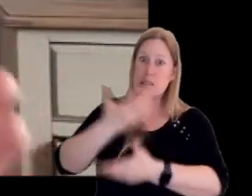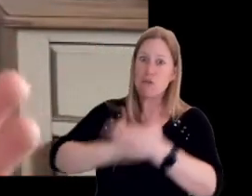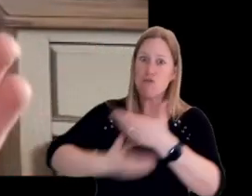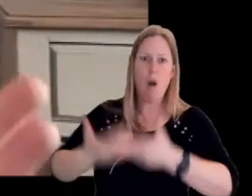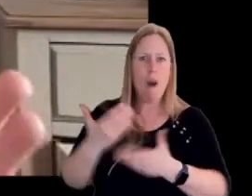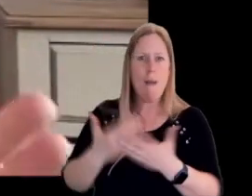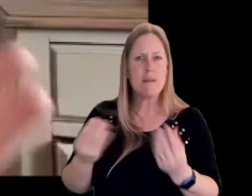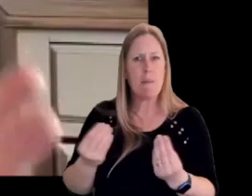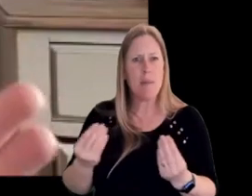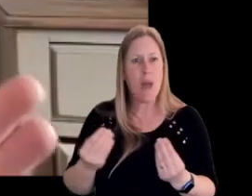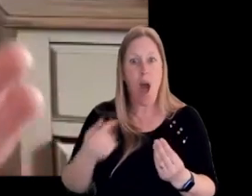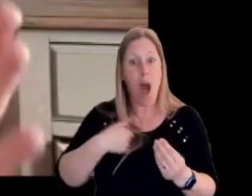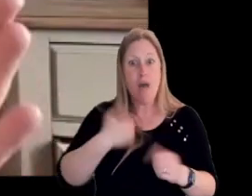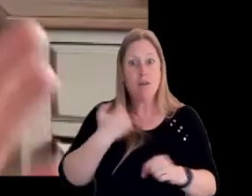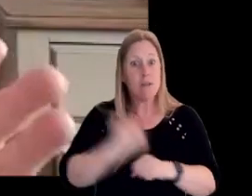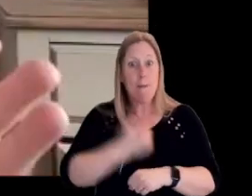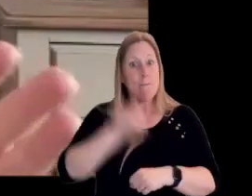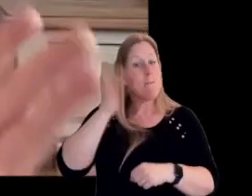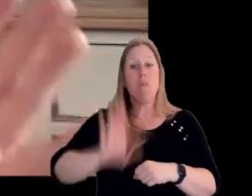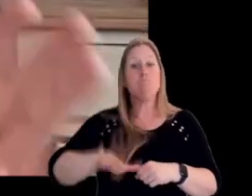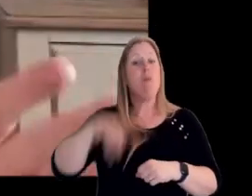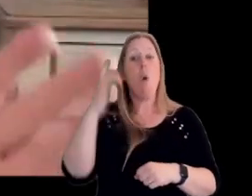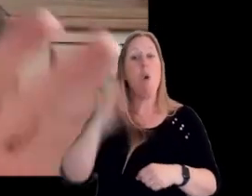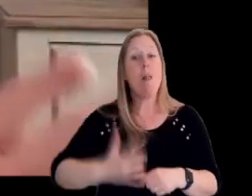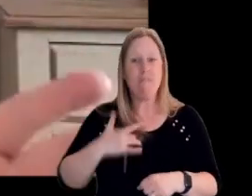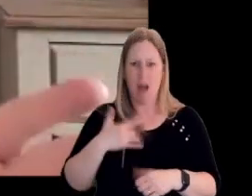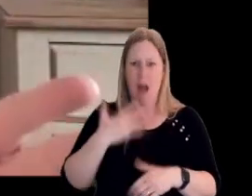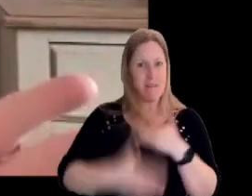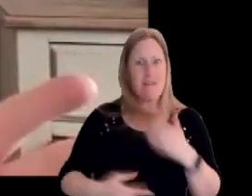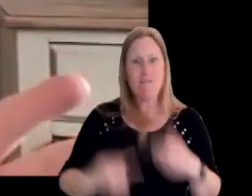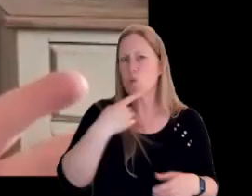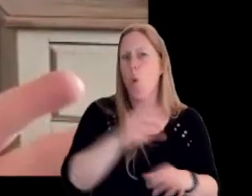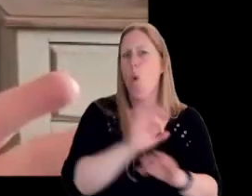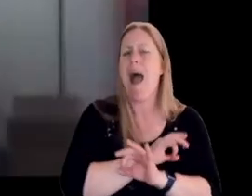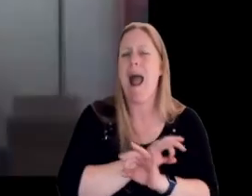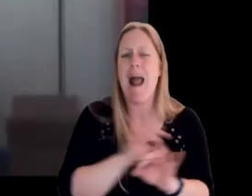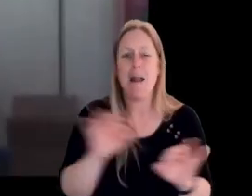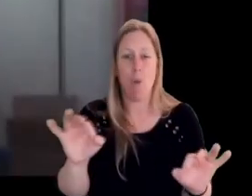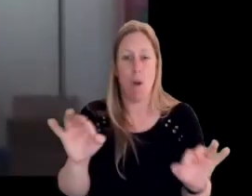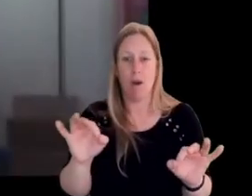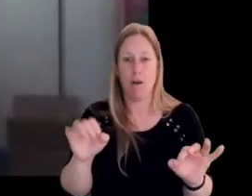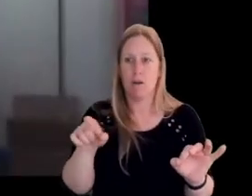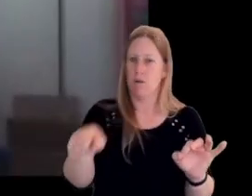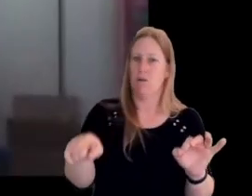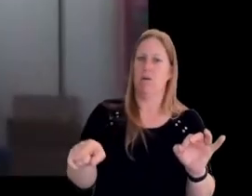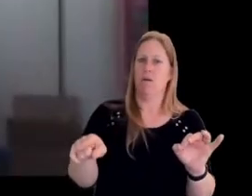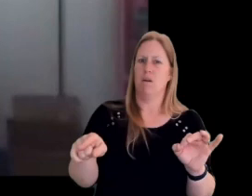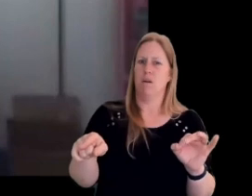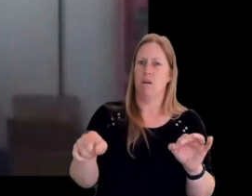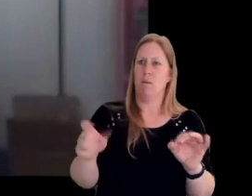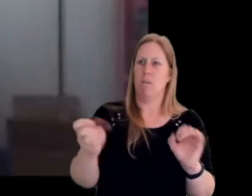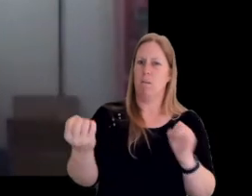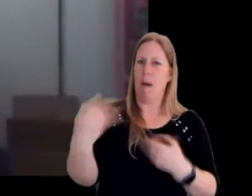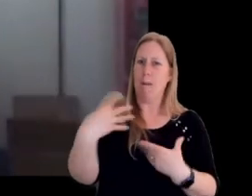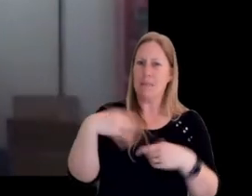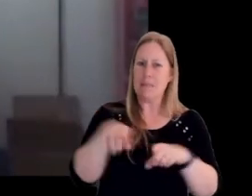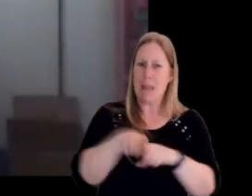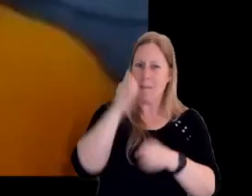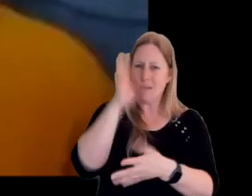life that I absolutely never told another soul. How is that possible?